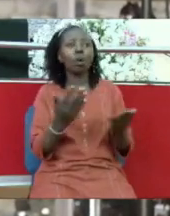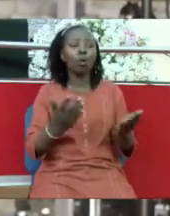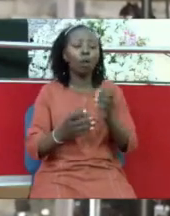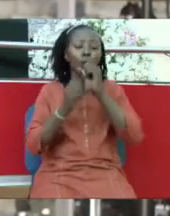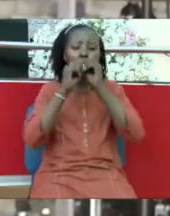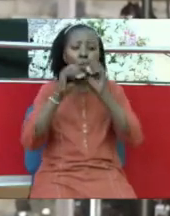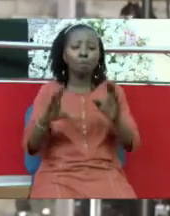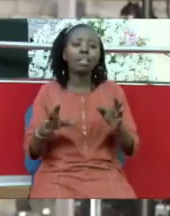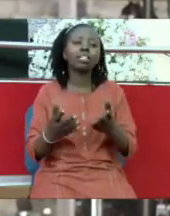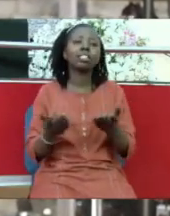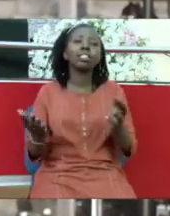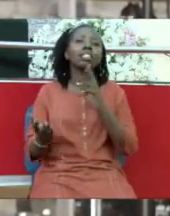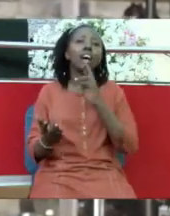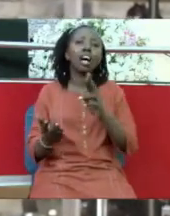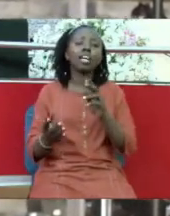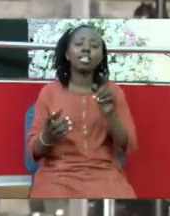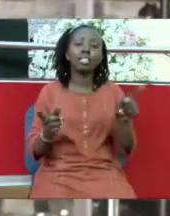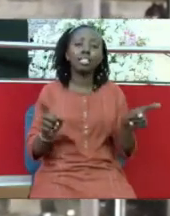and take what we need.